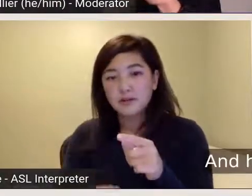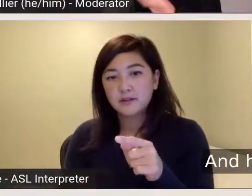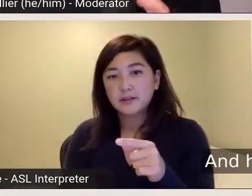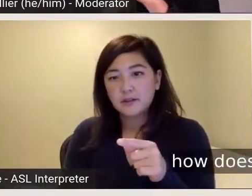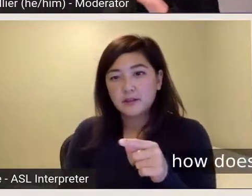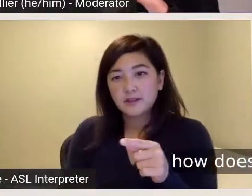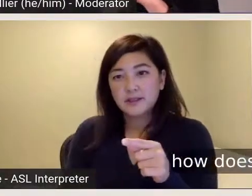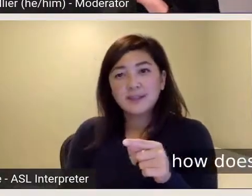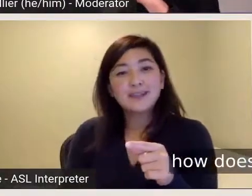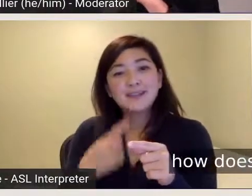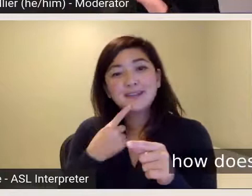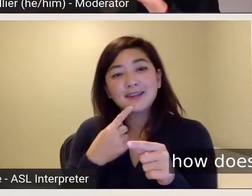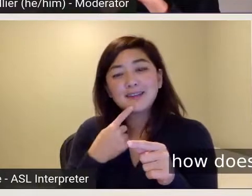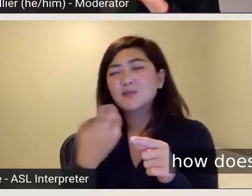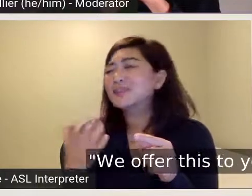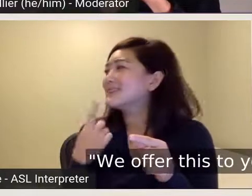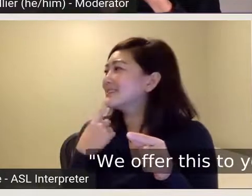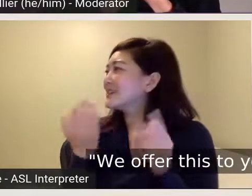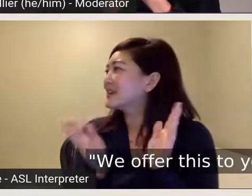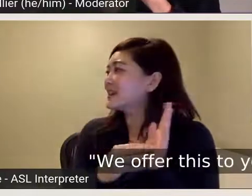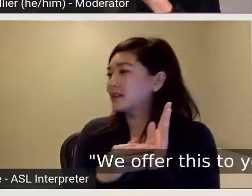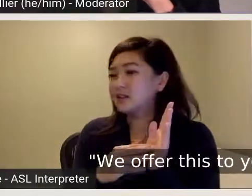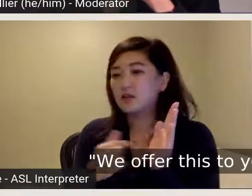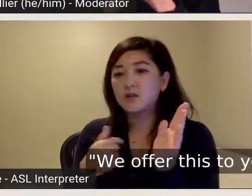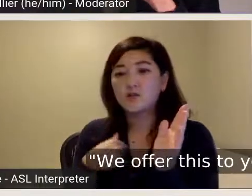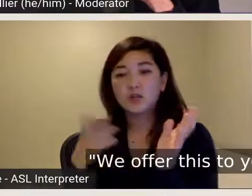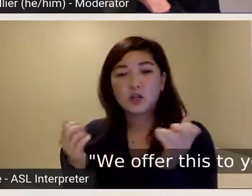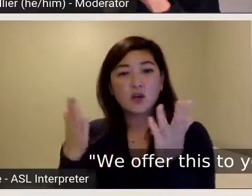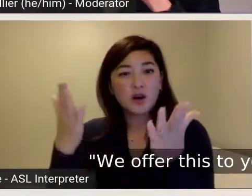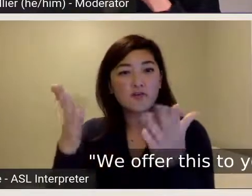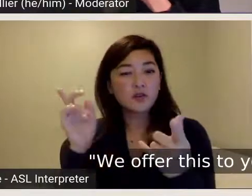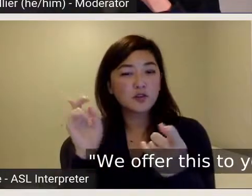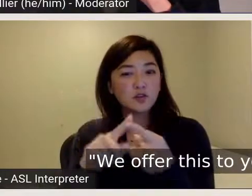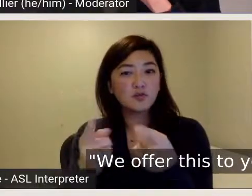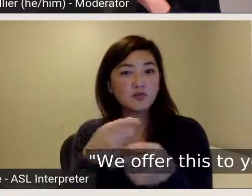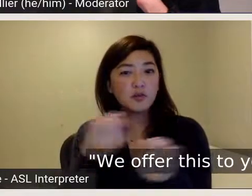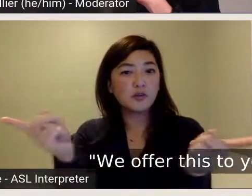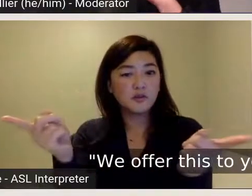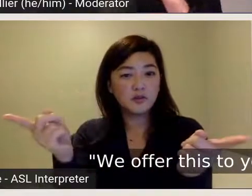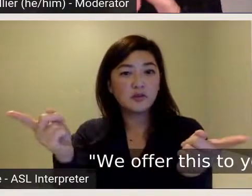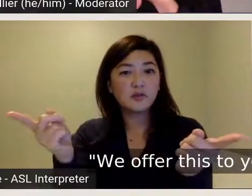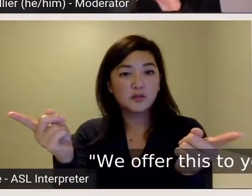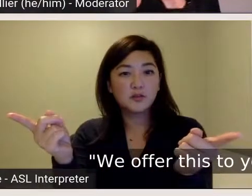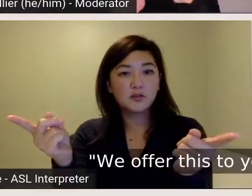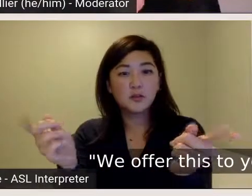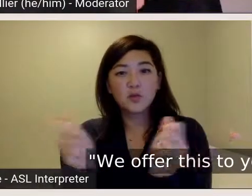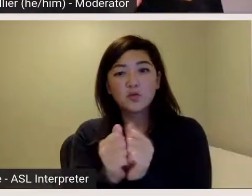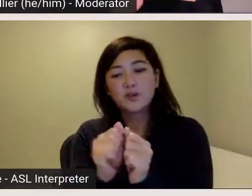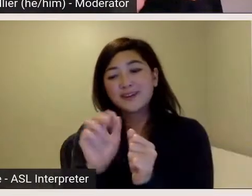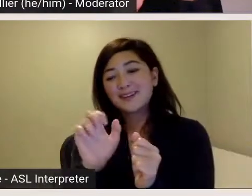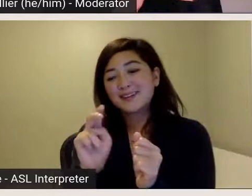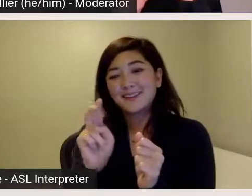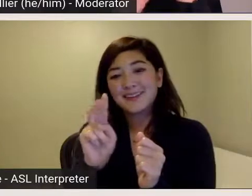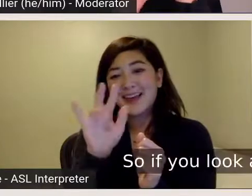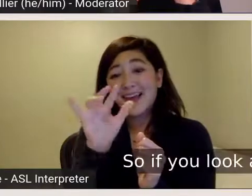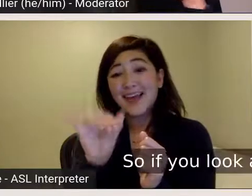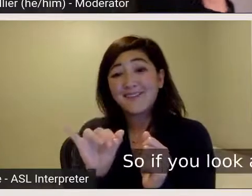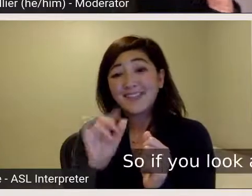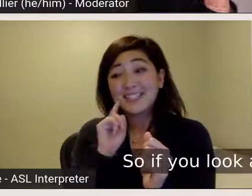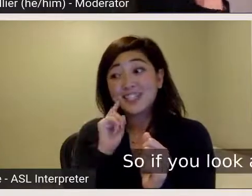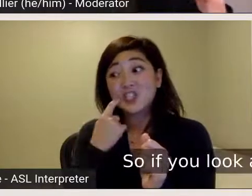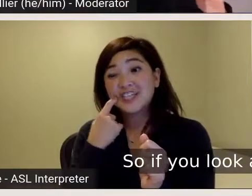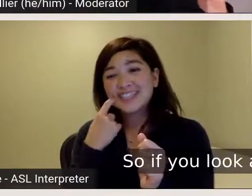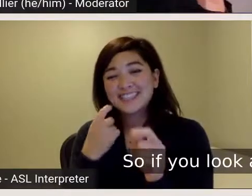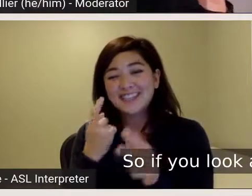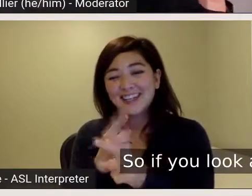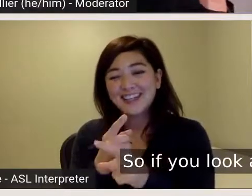And he says, how does he put it? We offer this to you with envy, right? So if